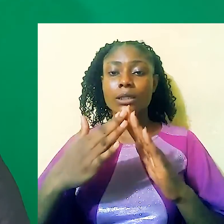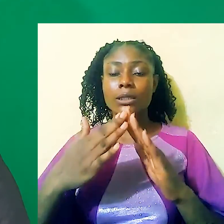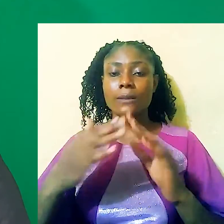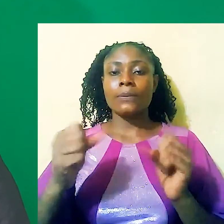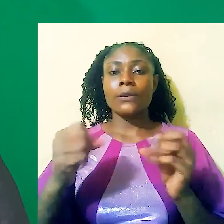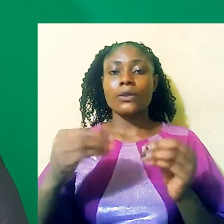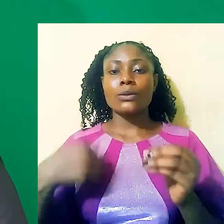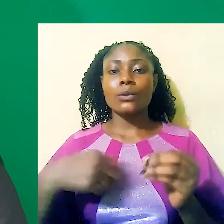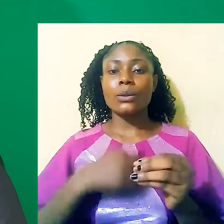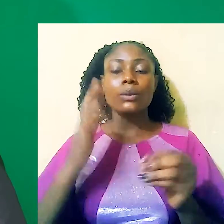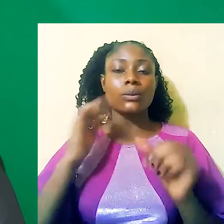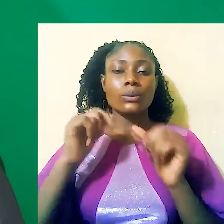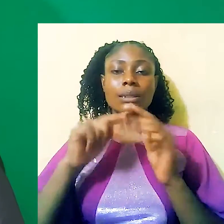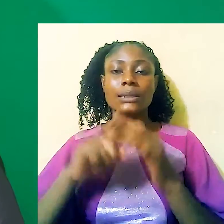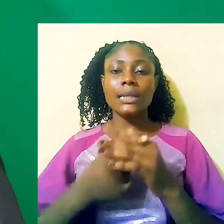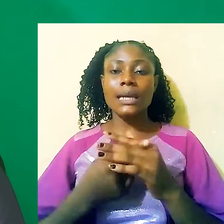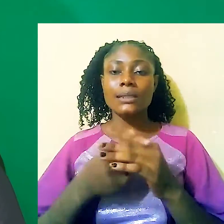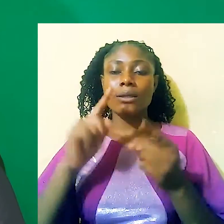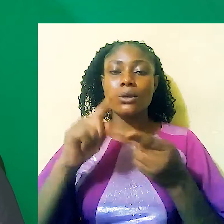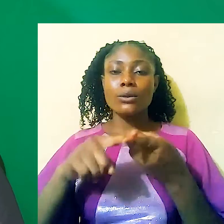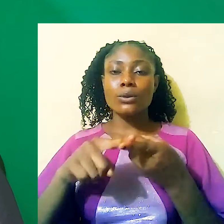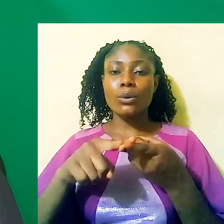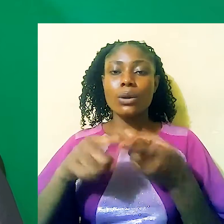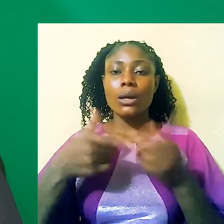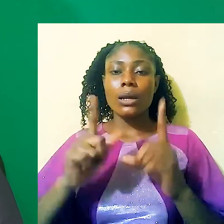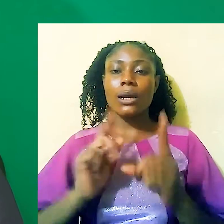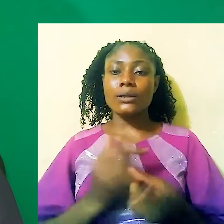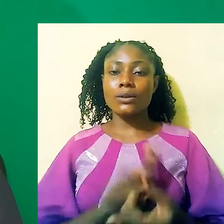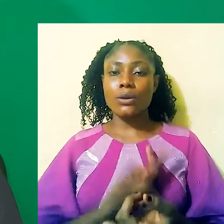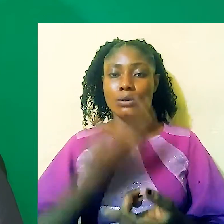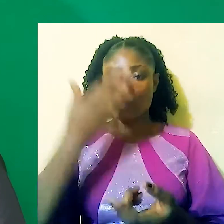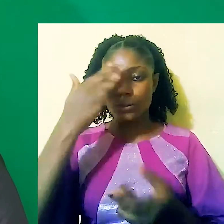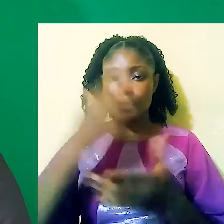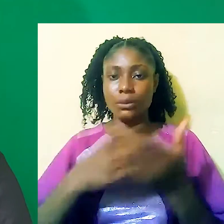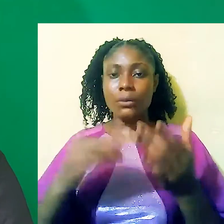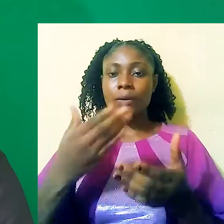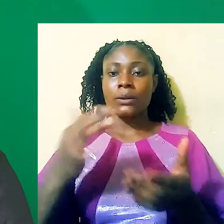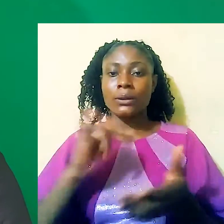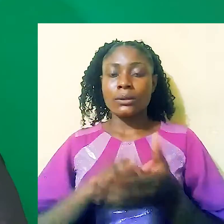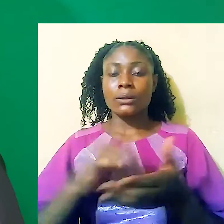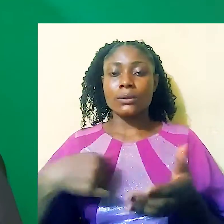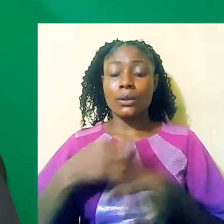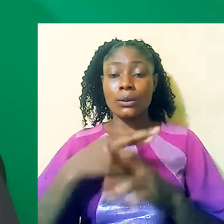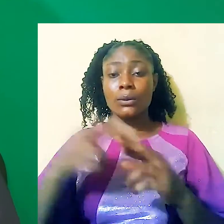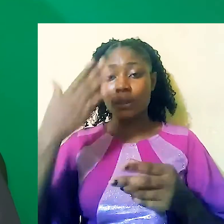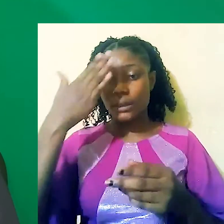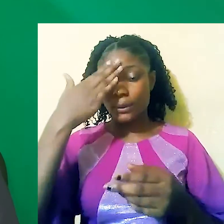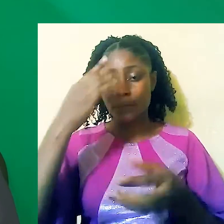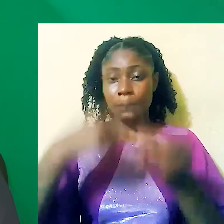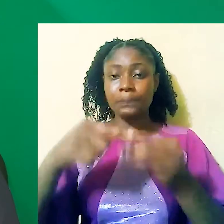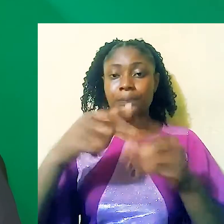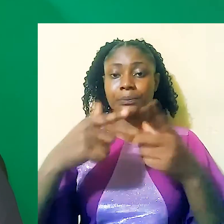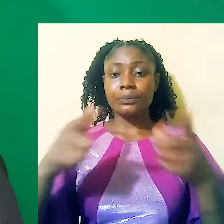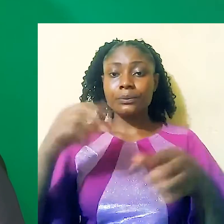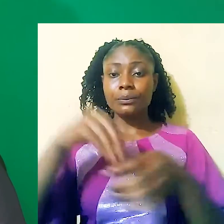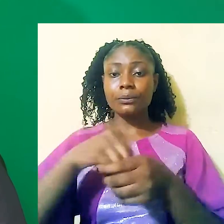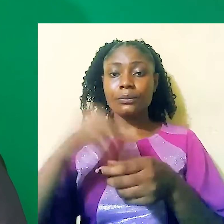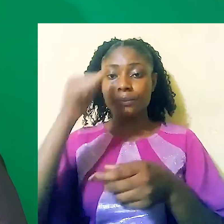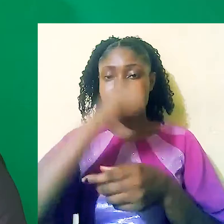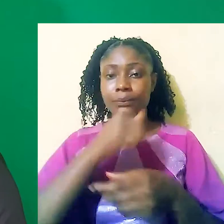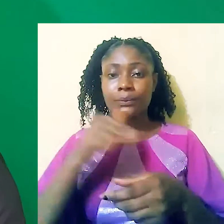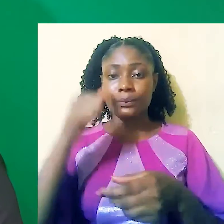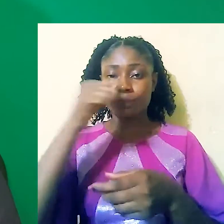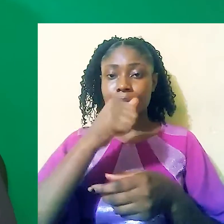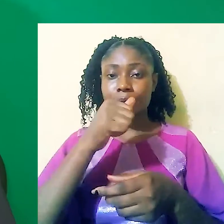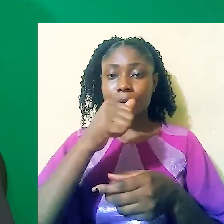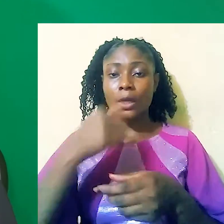communities. All right. So I'm going to be starting to let us know some of the things we already know